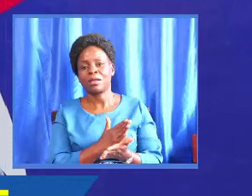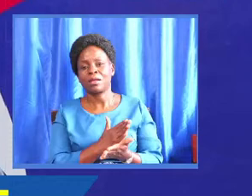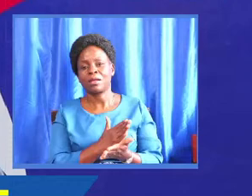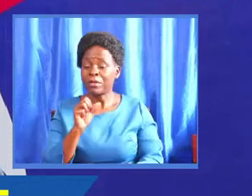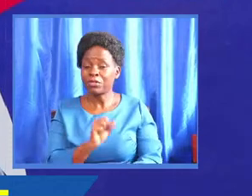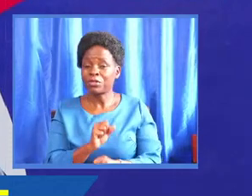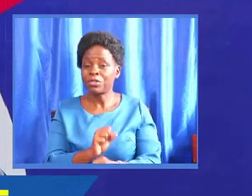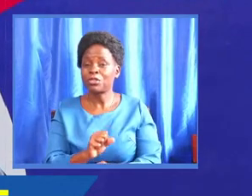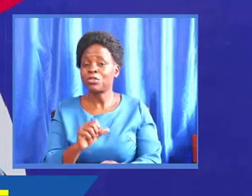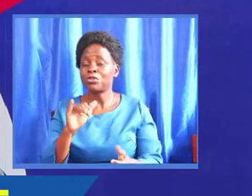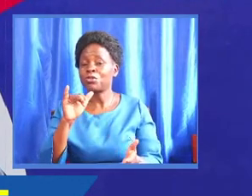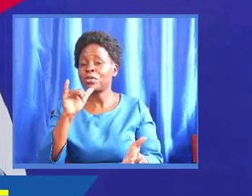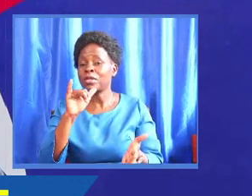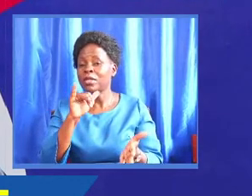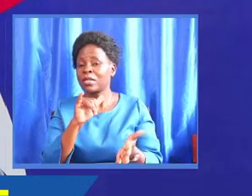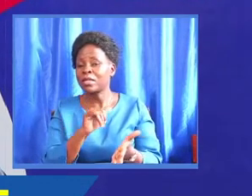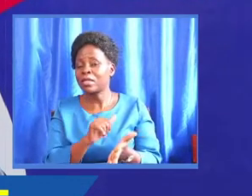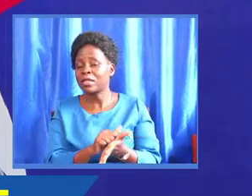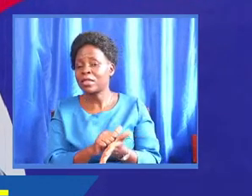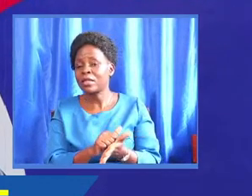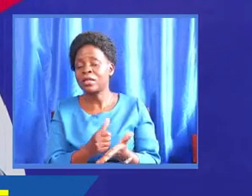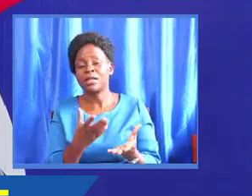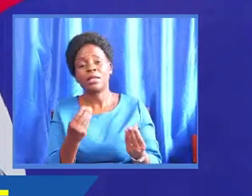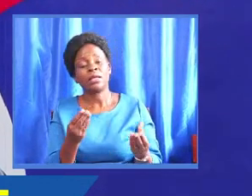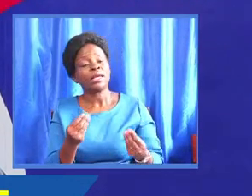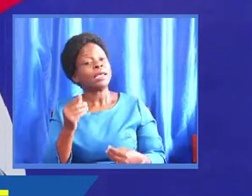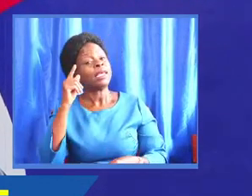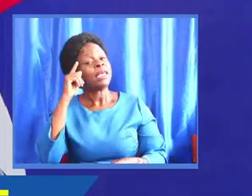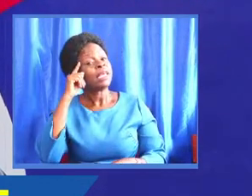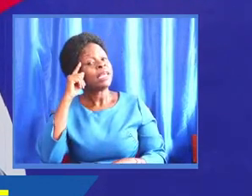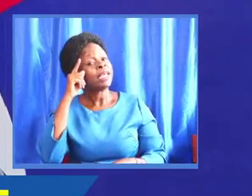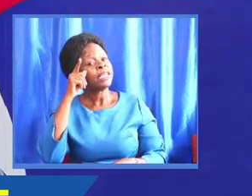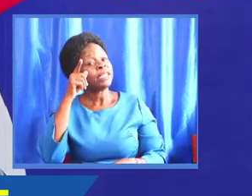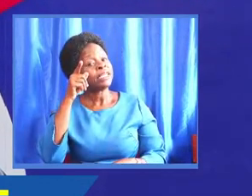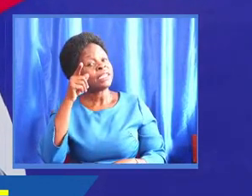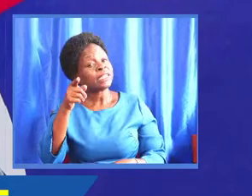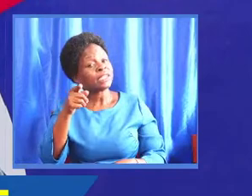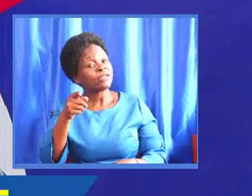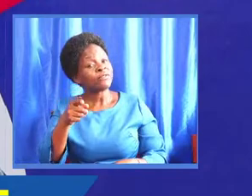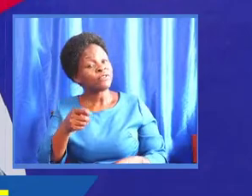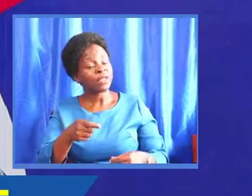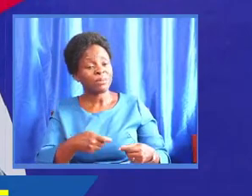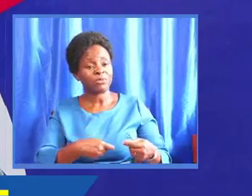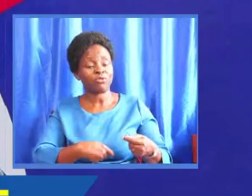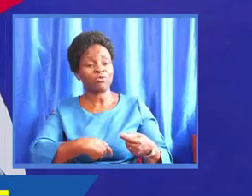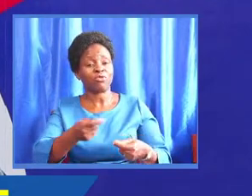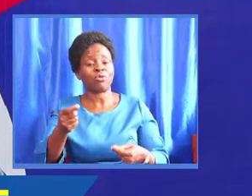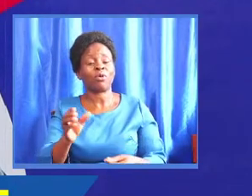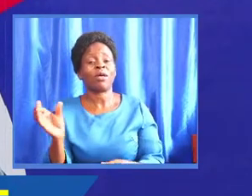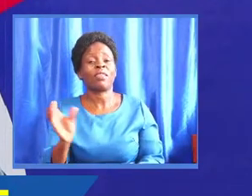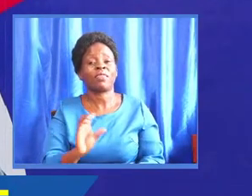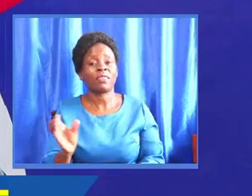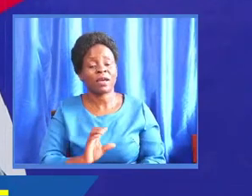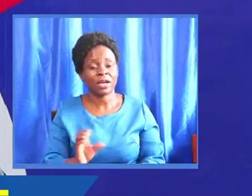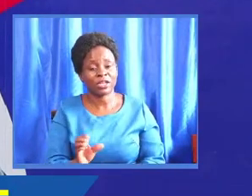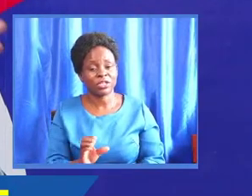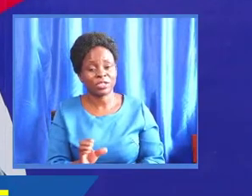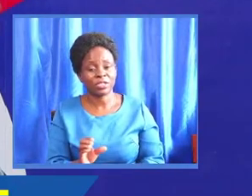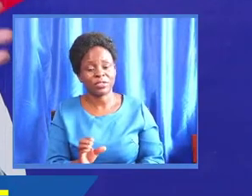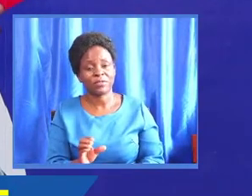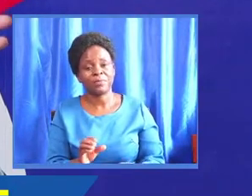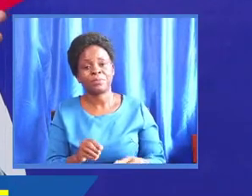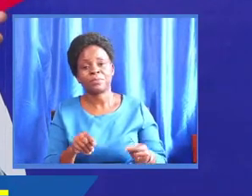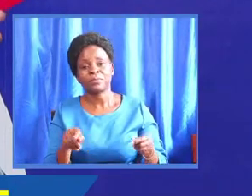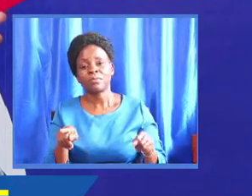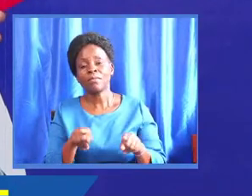that, it's be easier for them to liquidate the cash they have in the asset